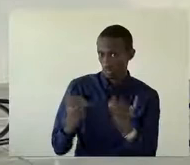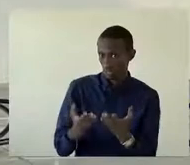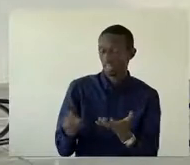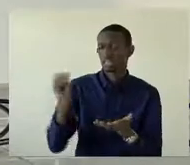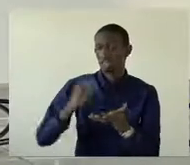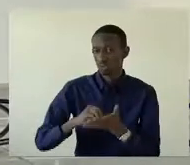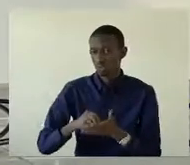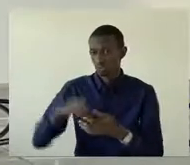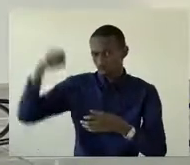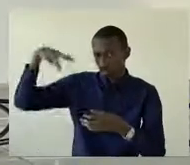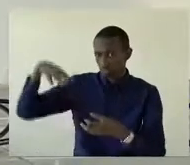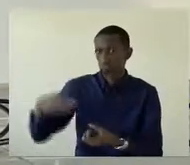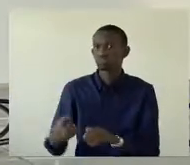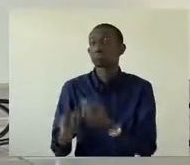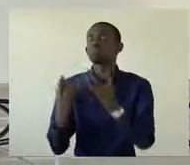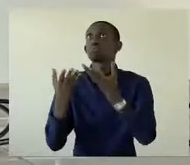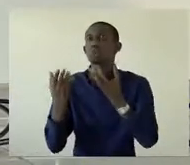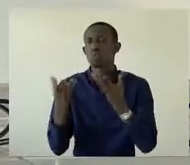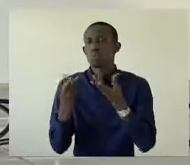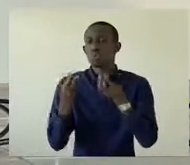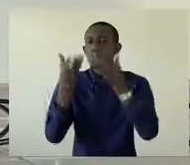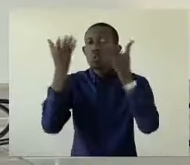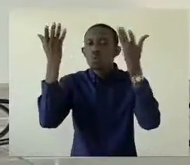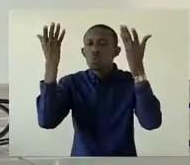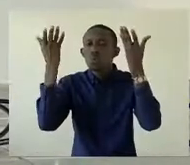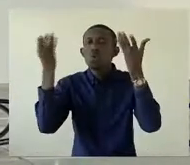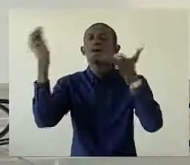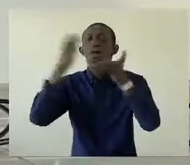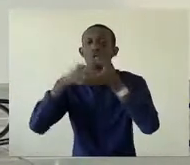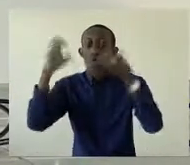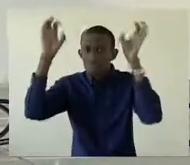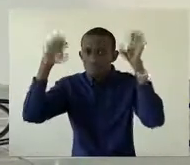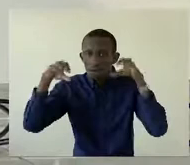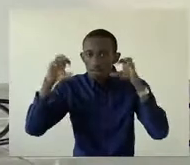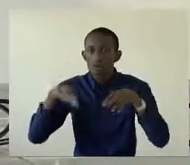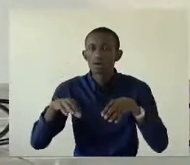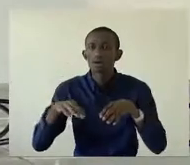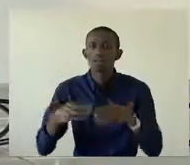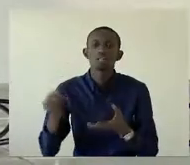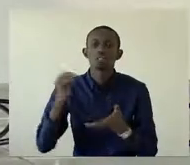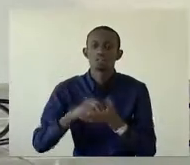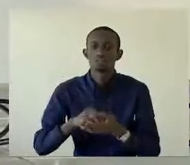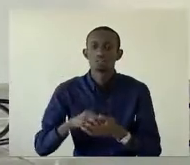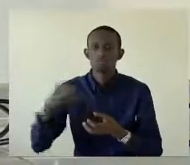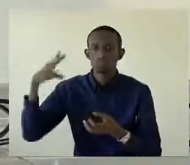evaporation, fires, up, evaporation, condensation, clouds, rain again, so we keep in